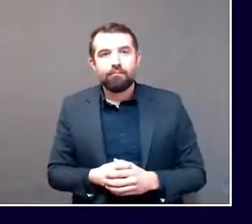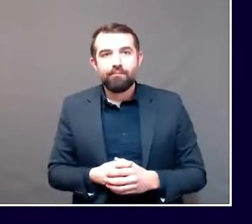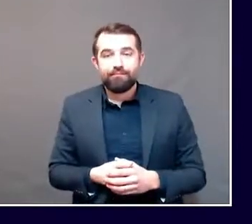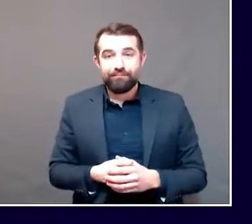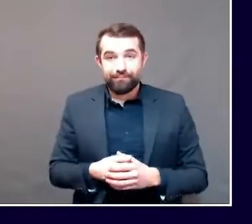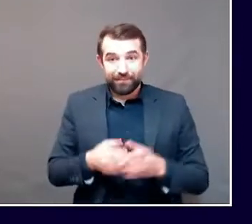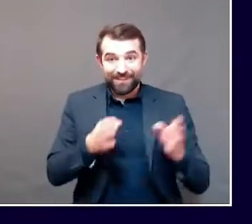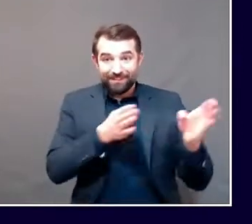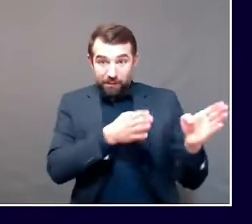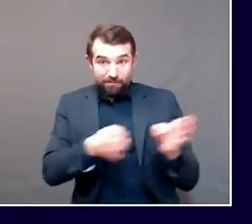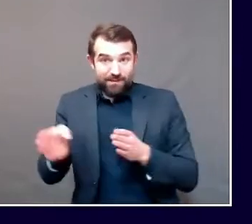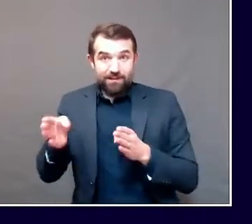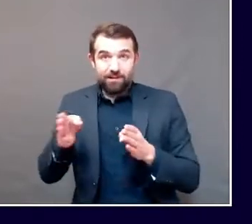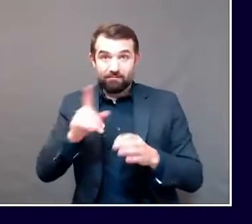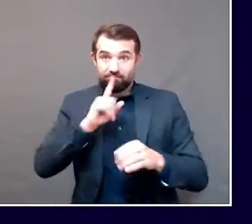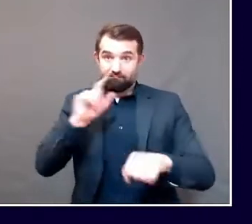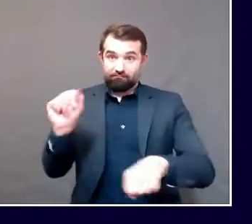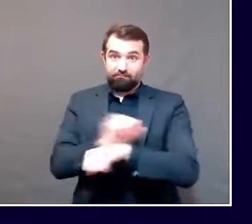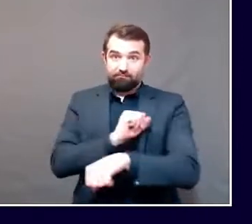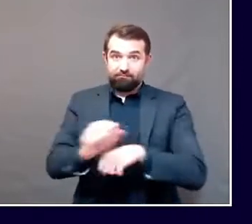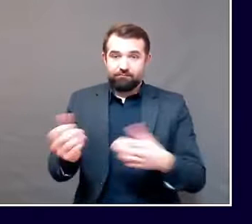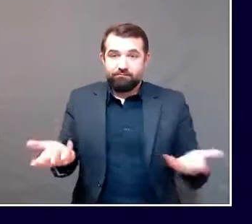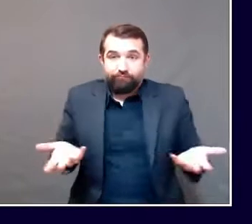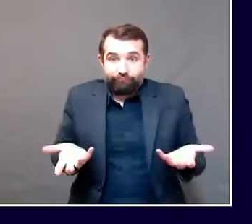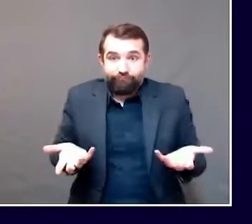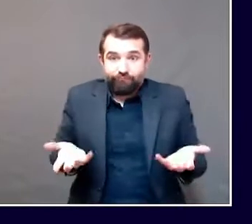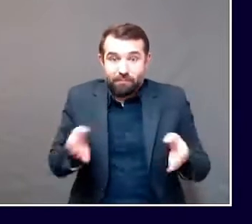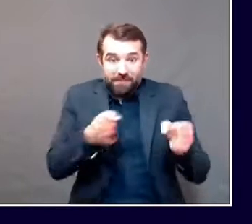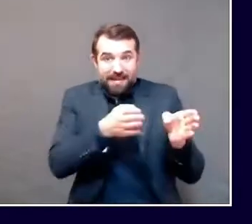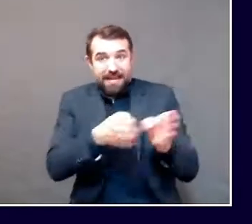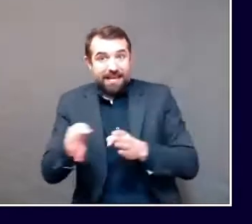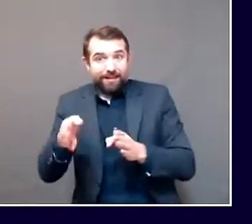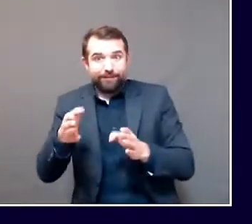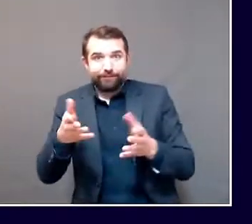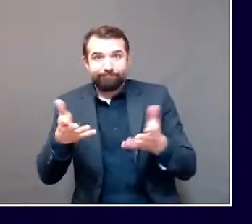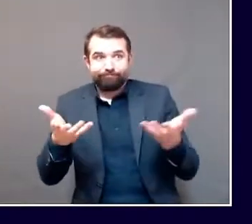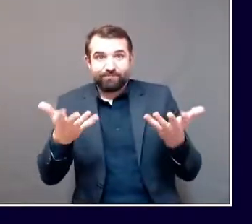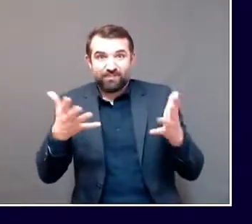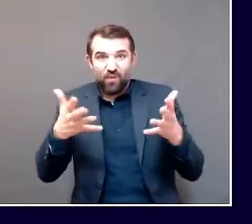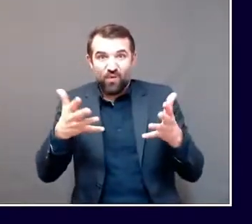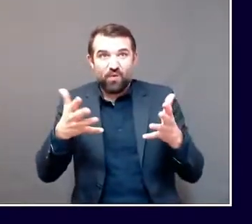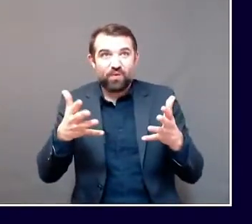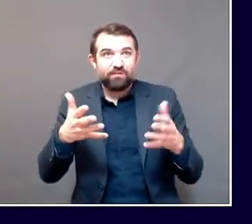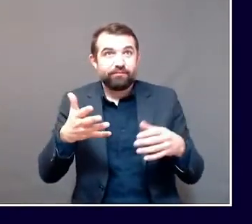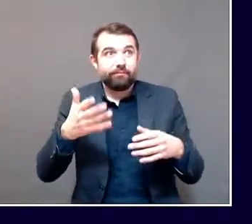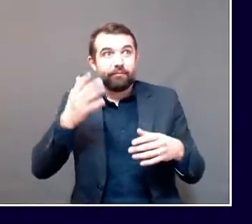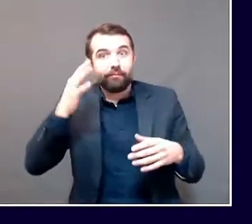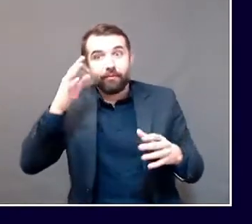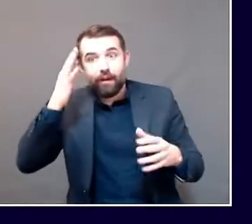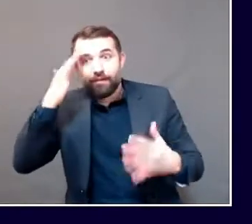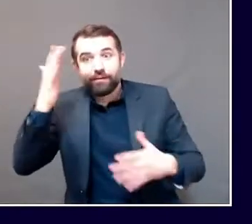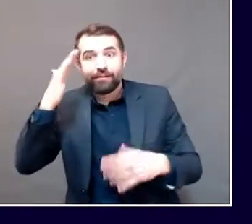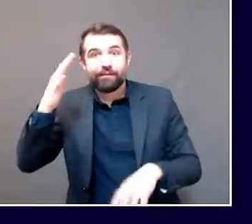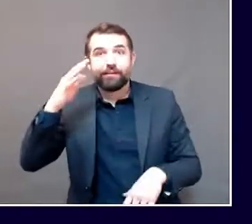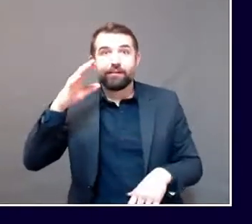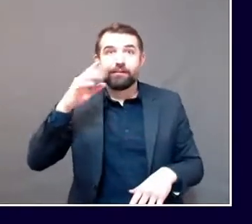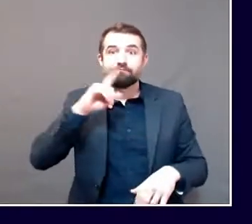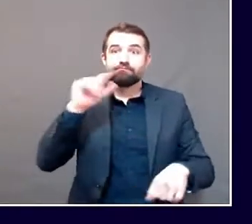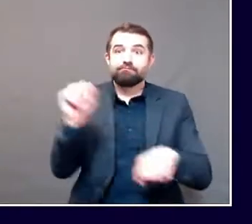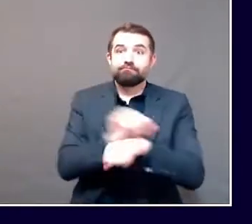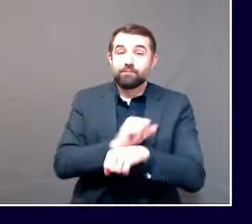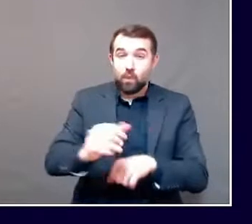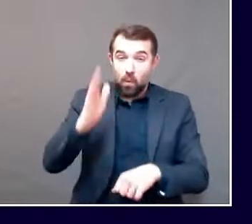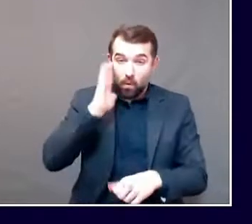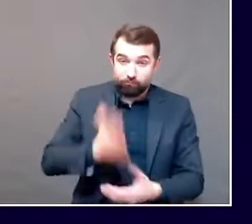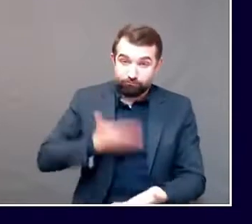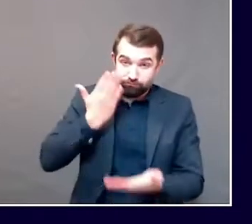And in my view, what a plan needs to have is more than just theory. It needs to have practice associated with it. It's easy